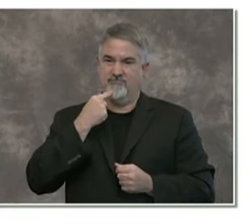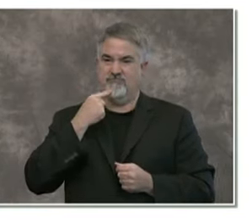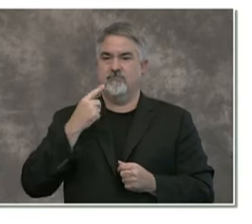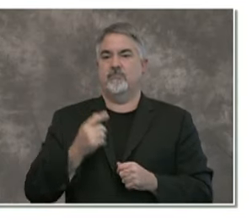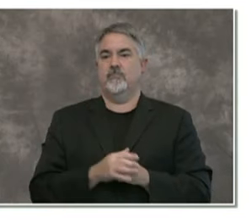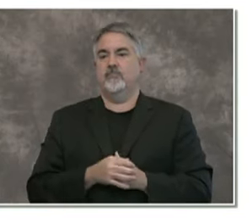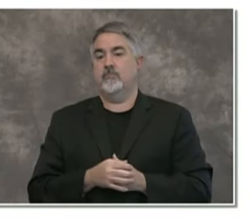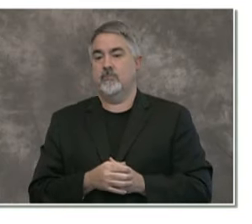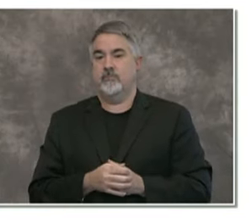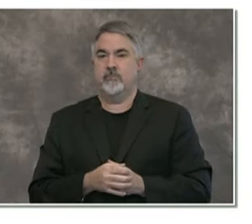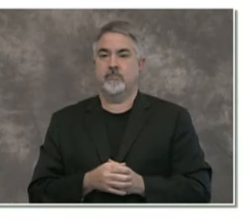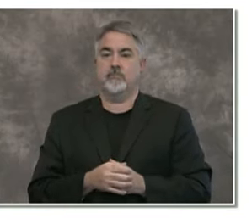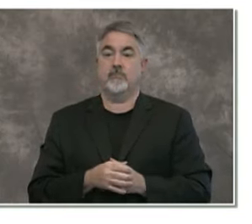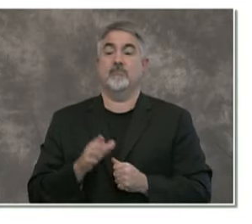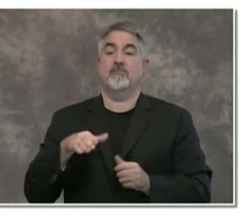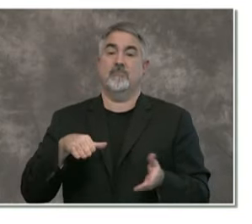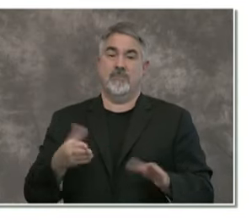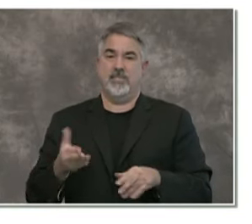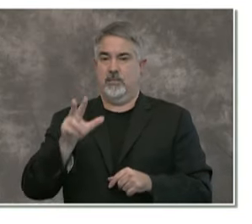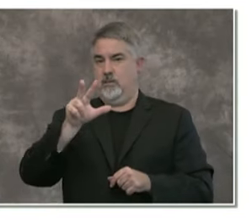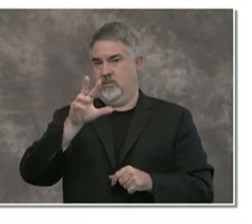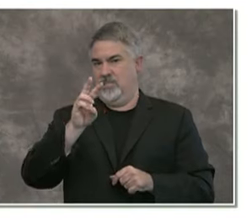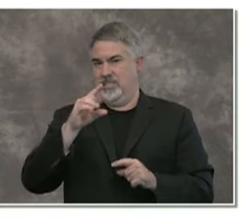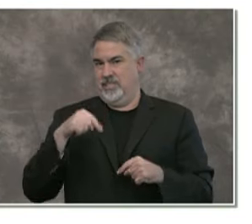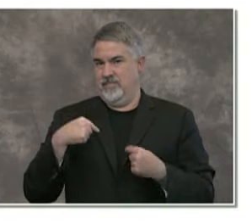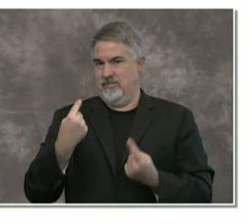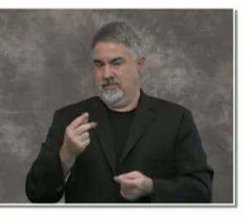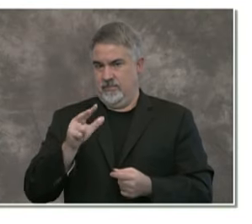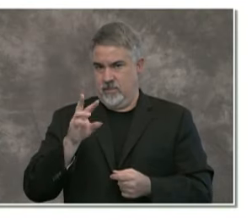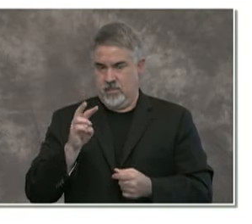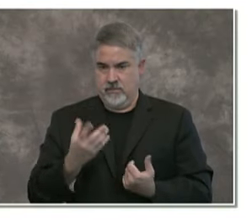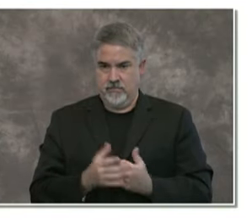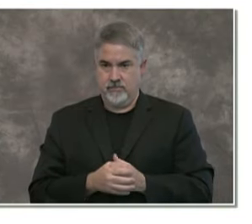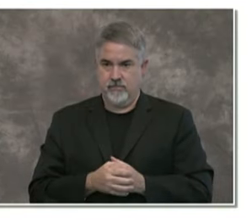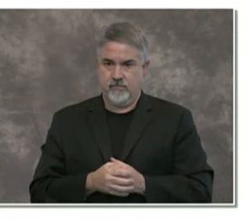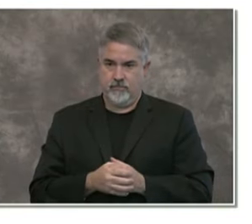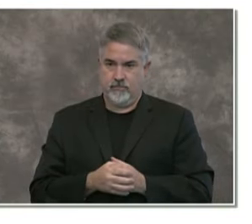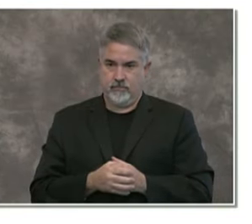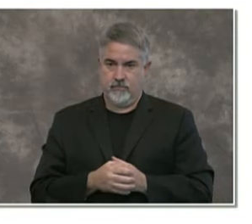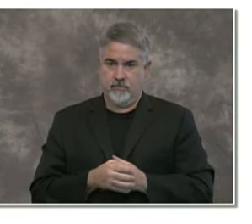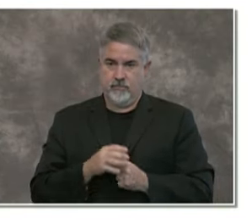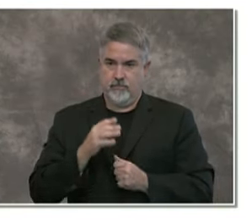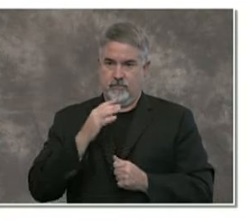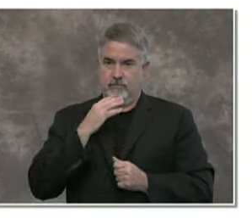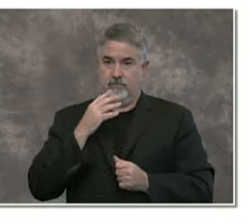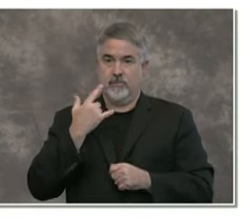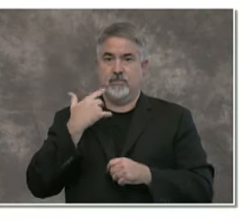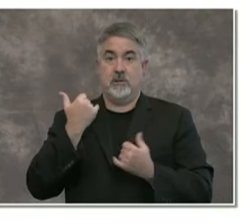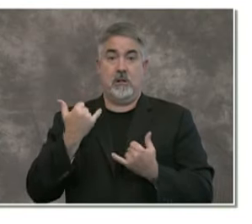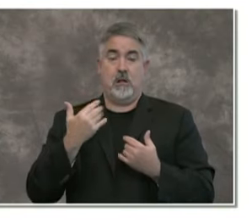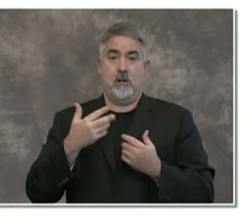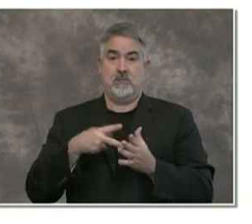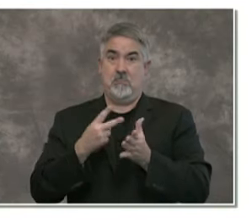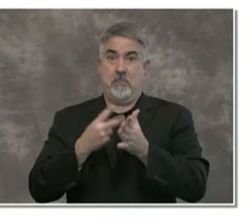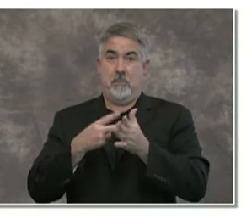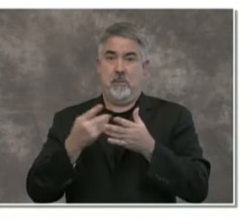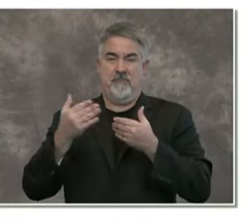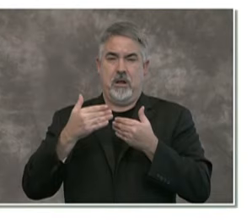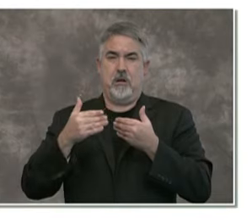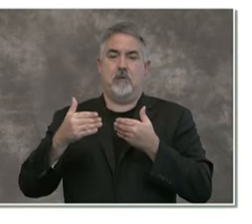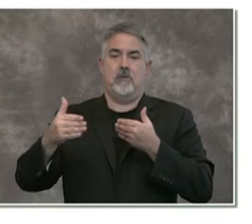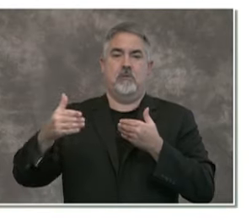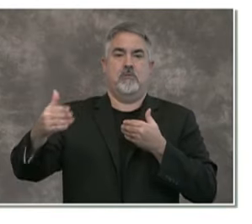at 36. Our rate of doubling for hospitals is 7 days. Our rate of doubling for ICUs is just a little bit over 7